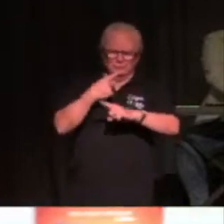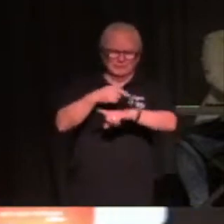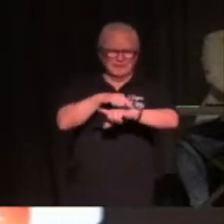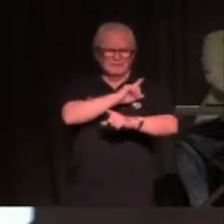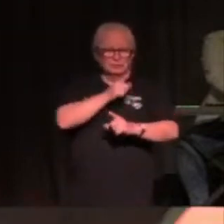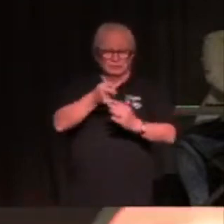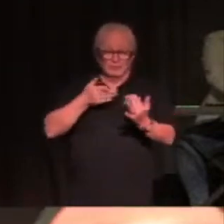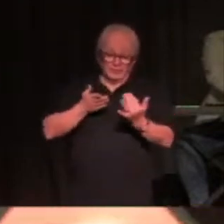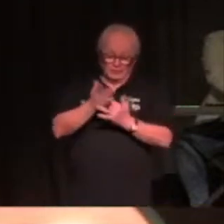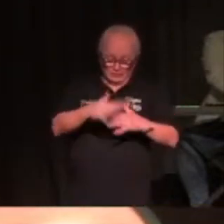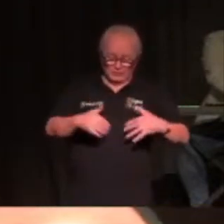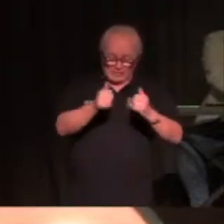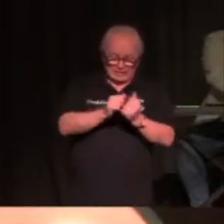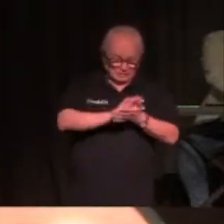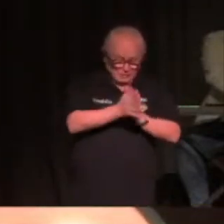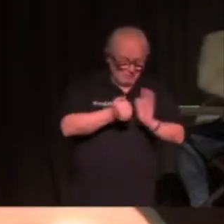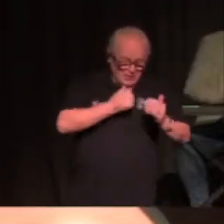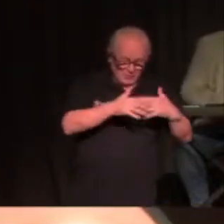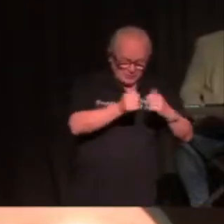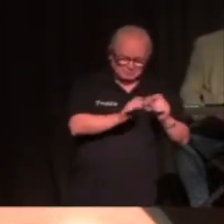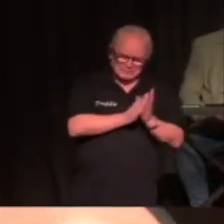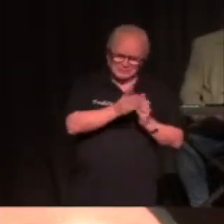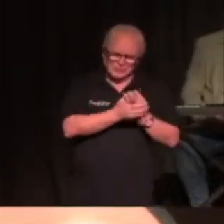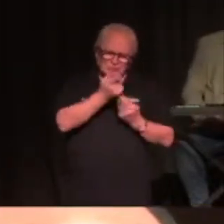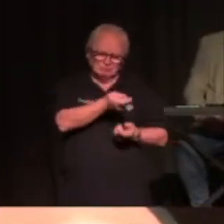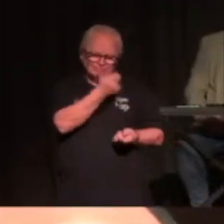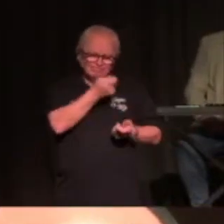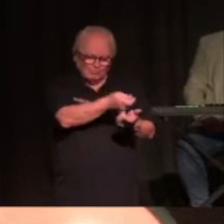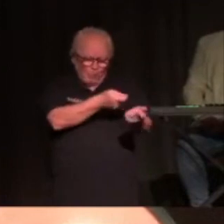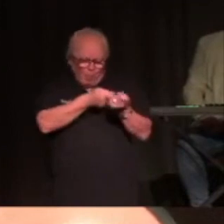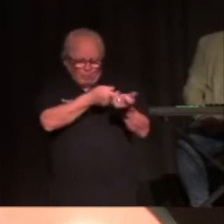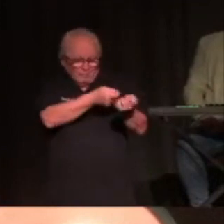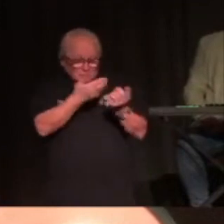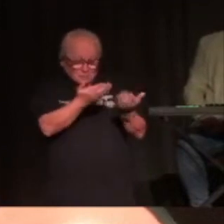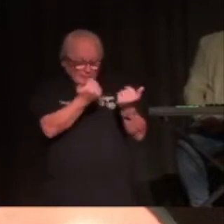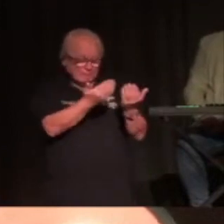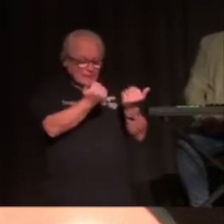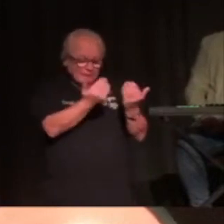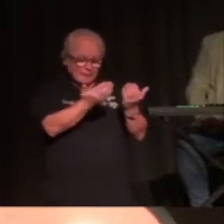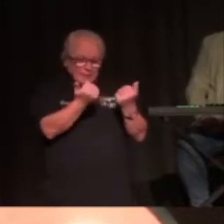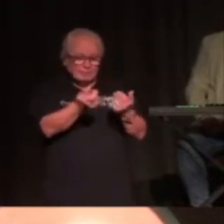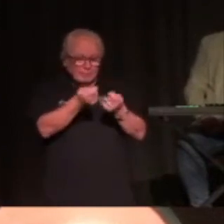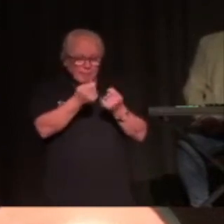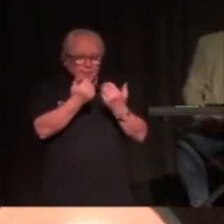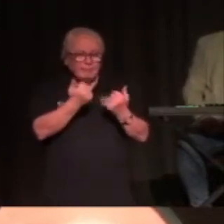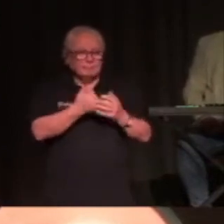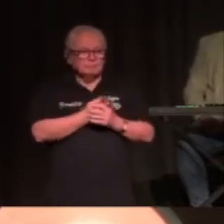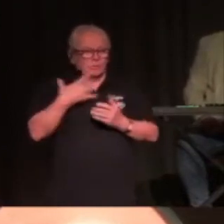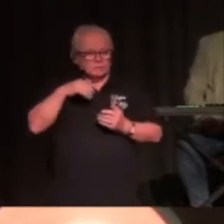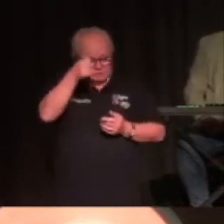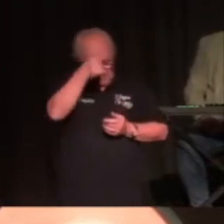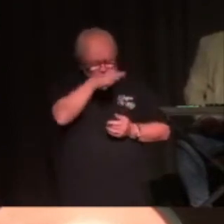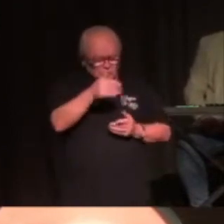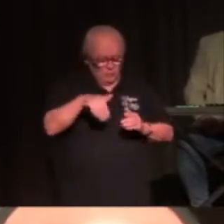been through this weekend is God pulling you. Come. Come. Well, if